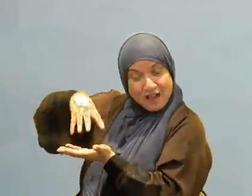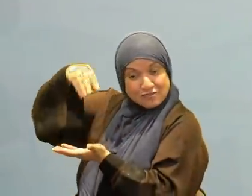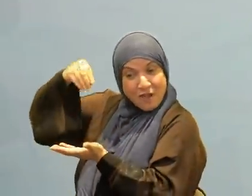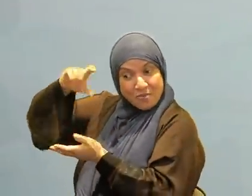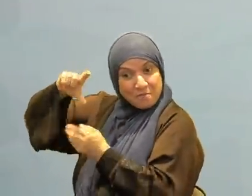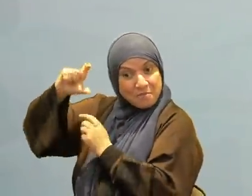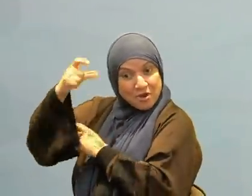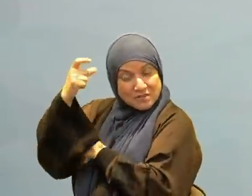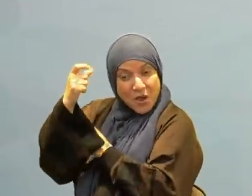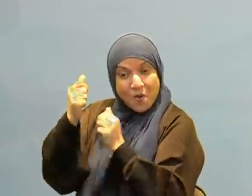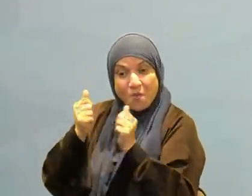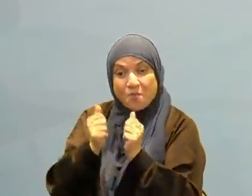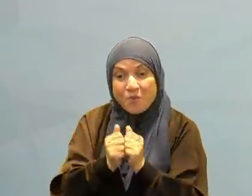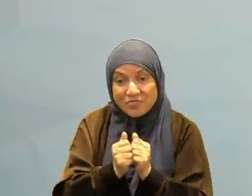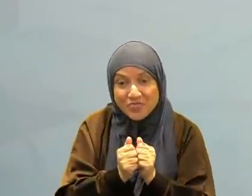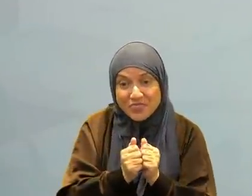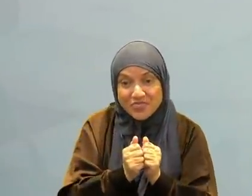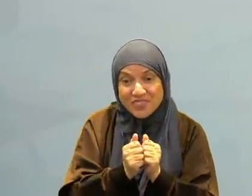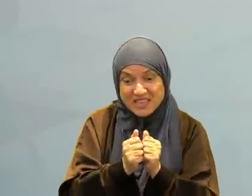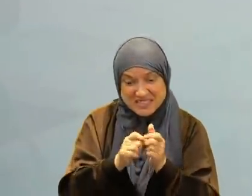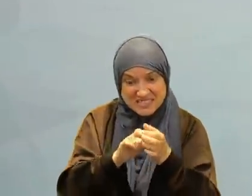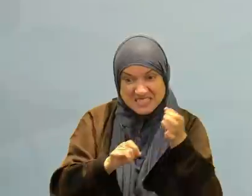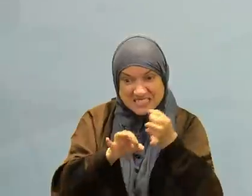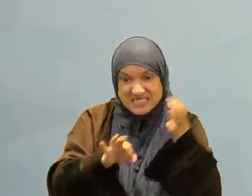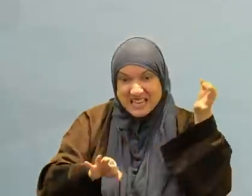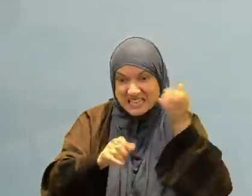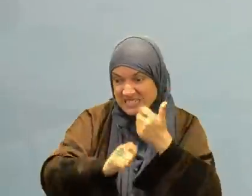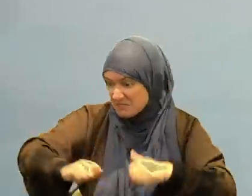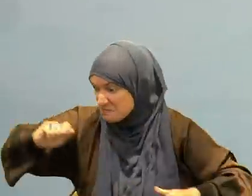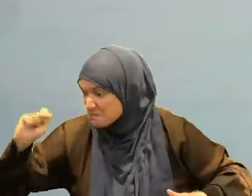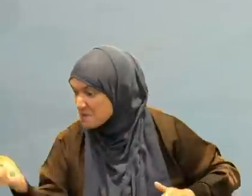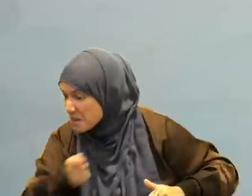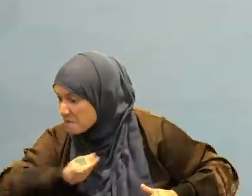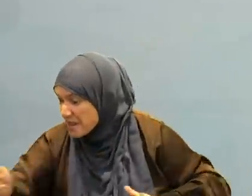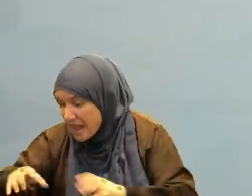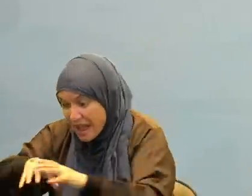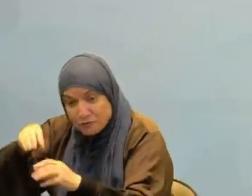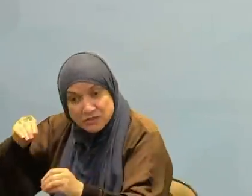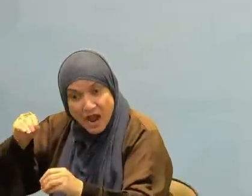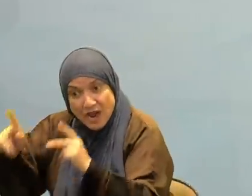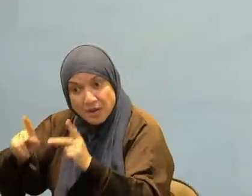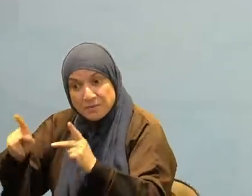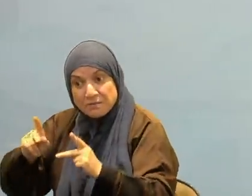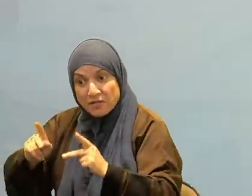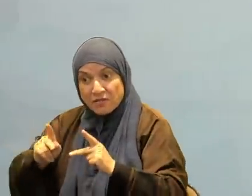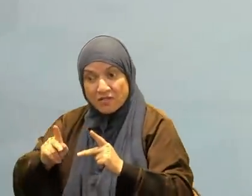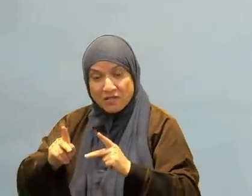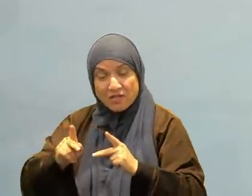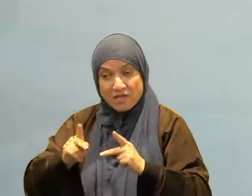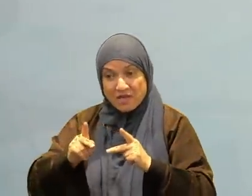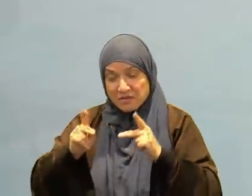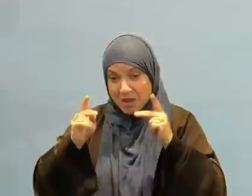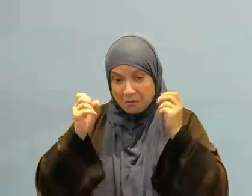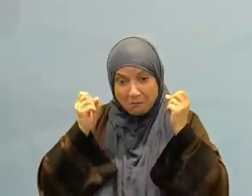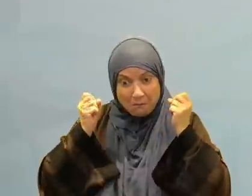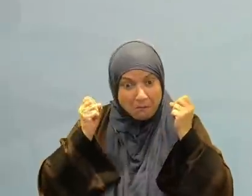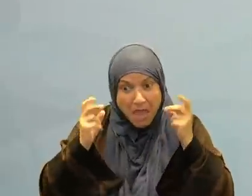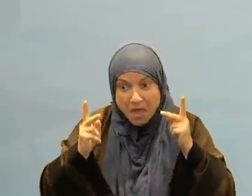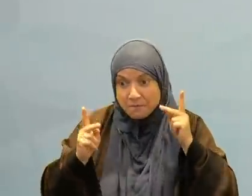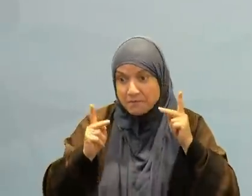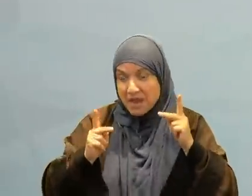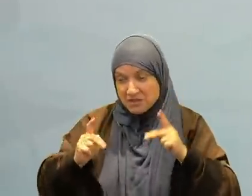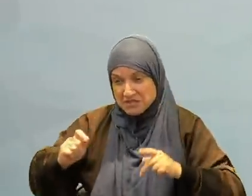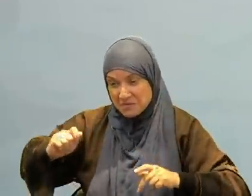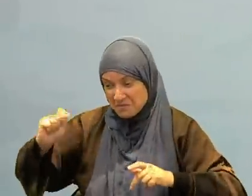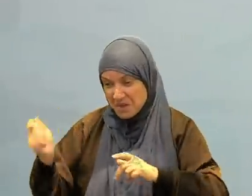inkar of the ni'mah of Allah, to deny the blessing of Allah subhanahu wa ta'ala upon us. It's to actually make us think about